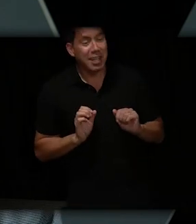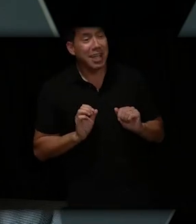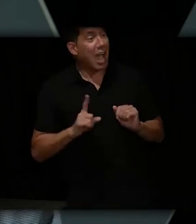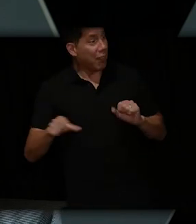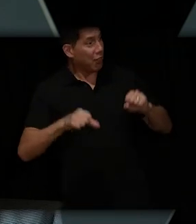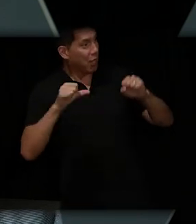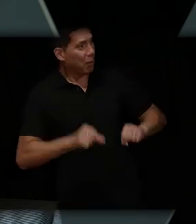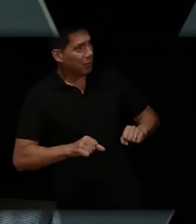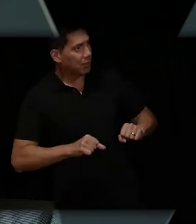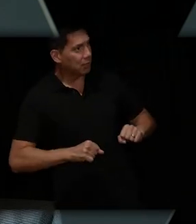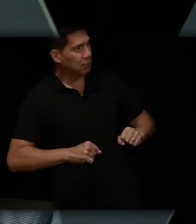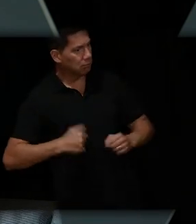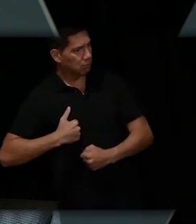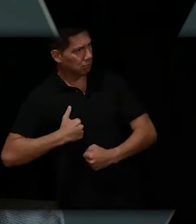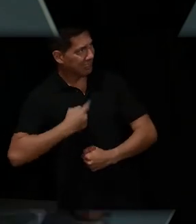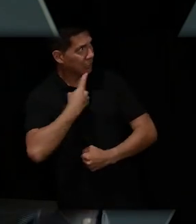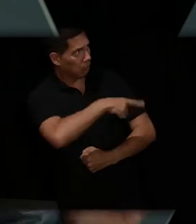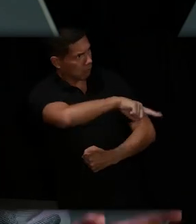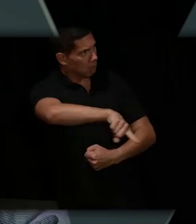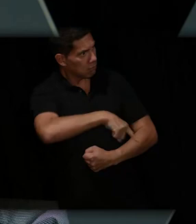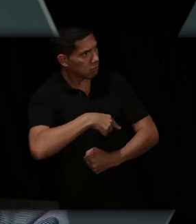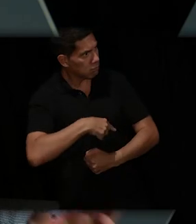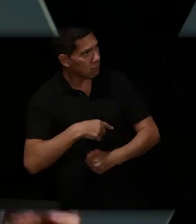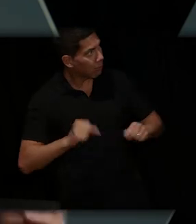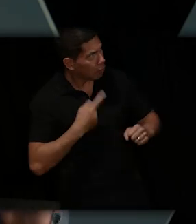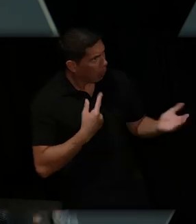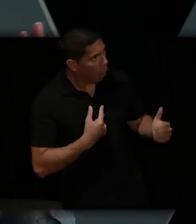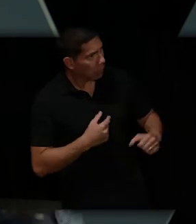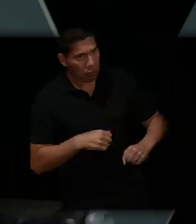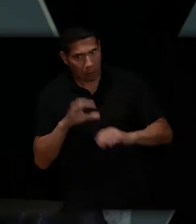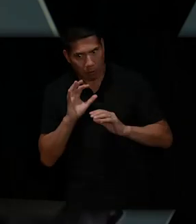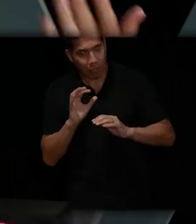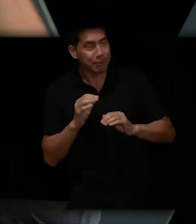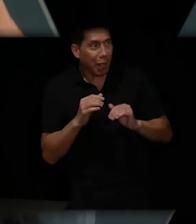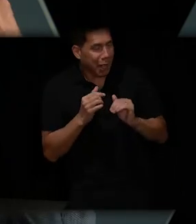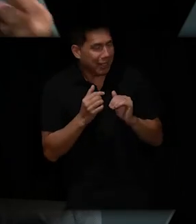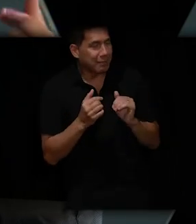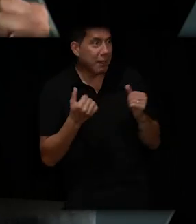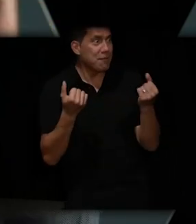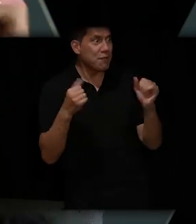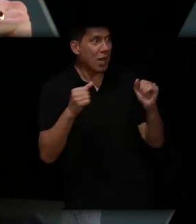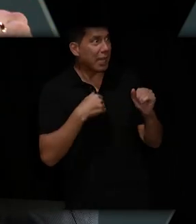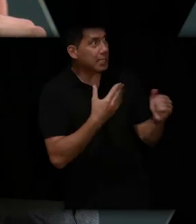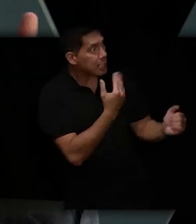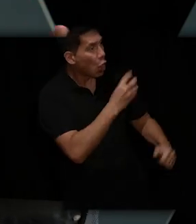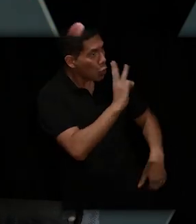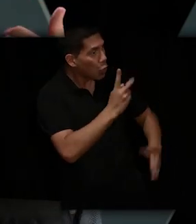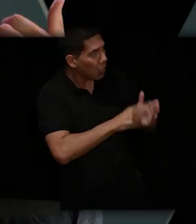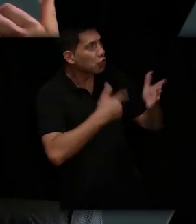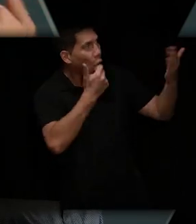like, you gotta get in there. And the president was like, come on. And I was like, no. And then finally he waved me over a third time, so I was like, okay, I have to go